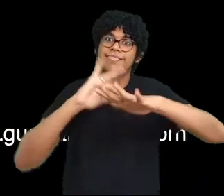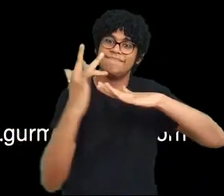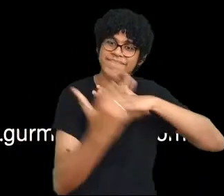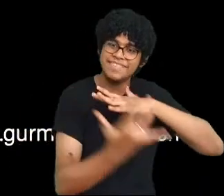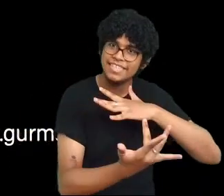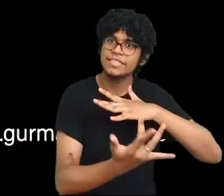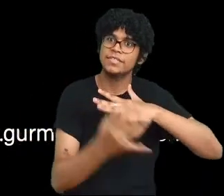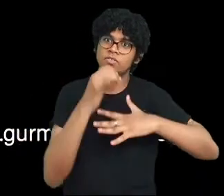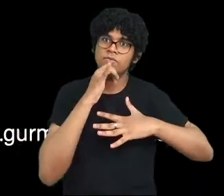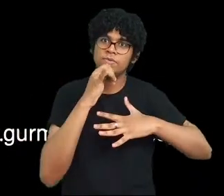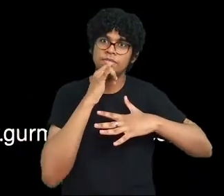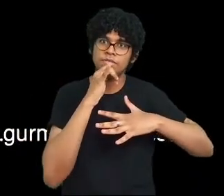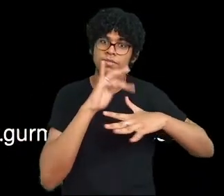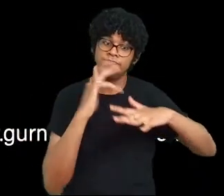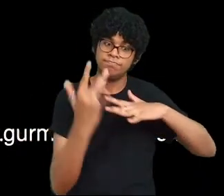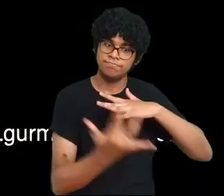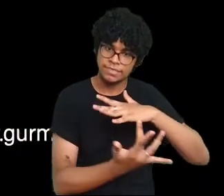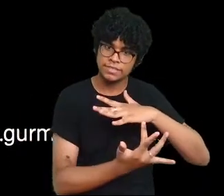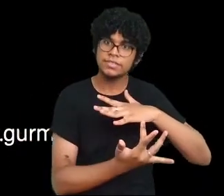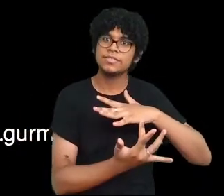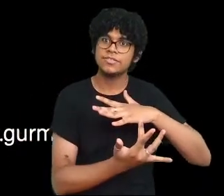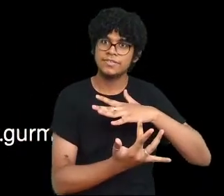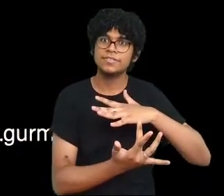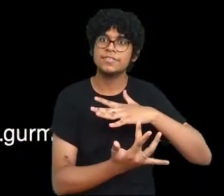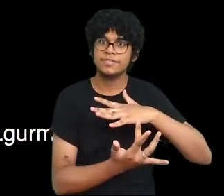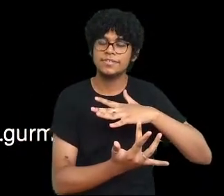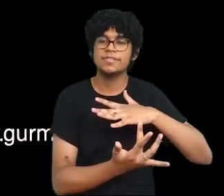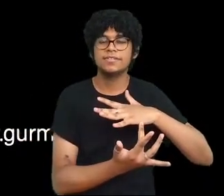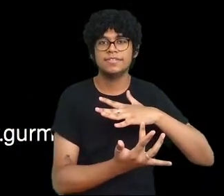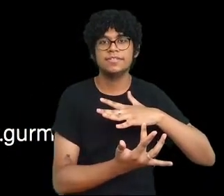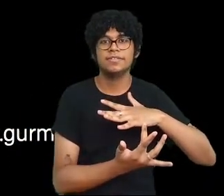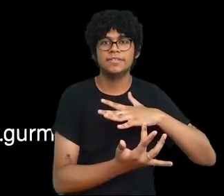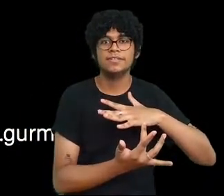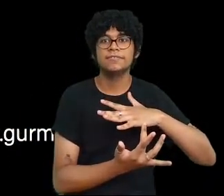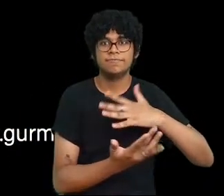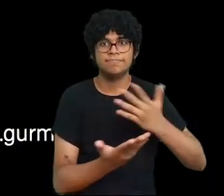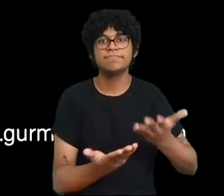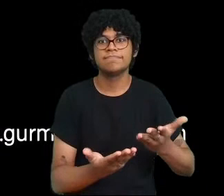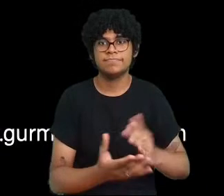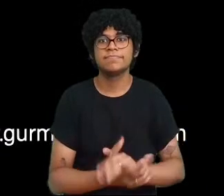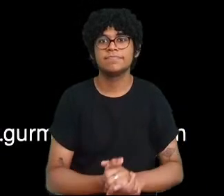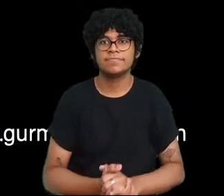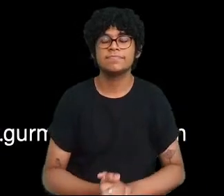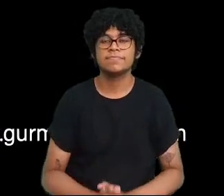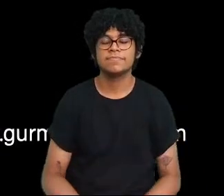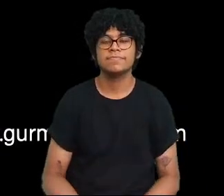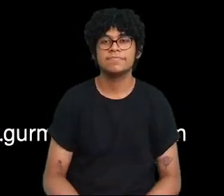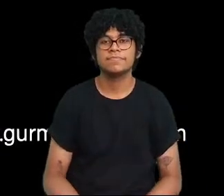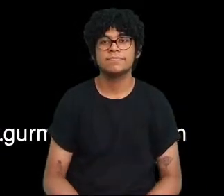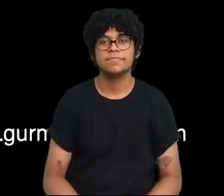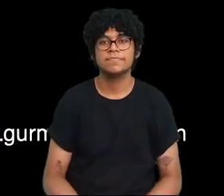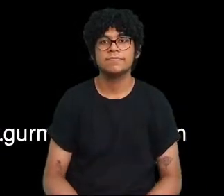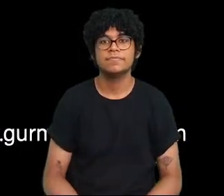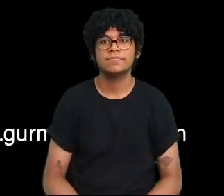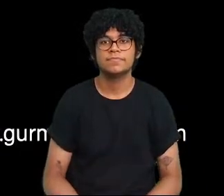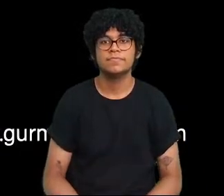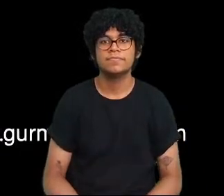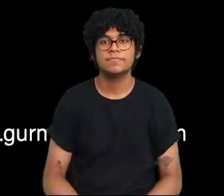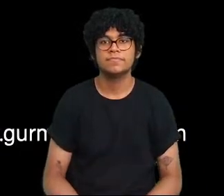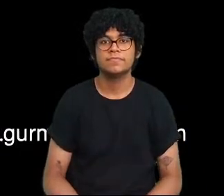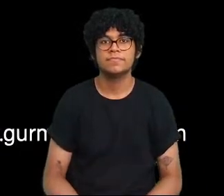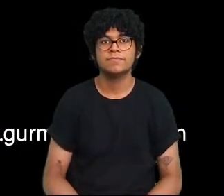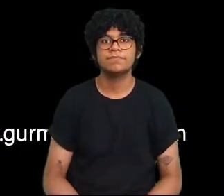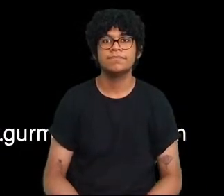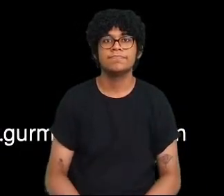through the basic consumption of just going and getting in a vaccine, we are also creating data. So